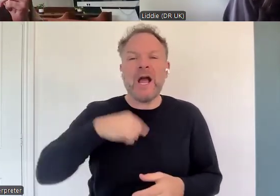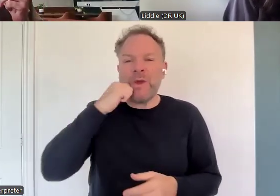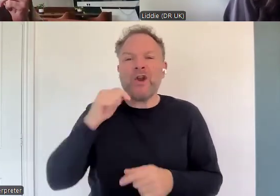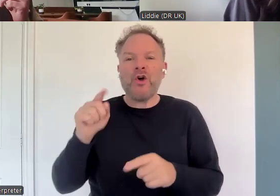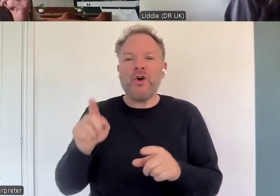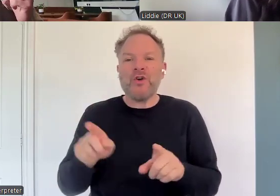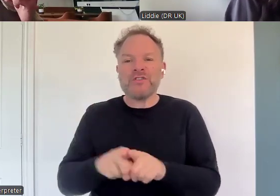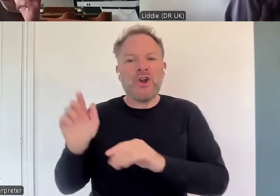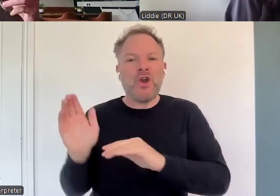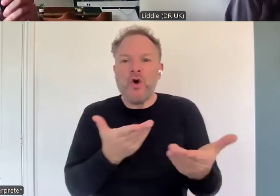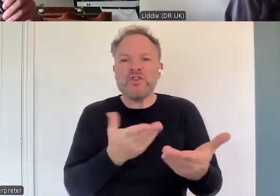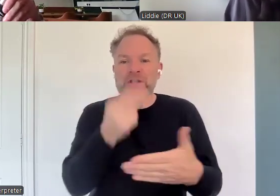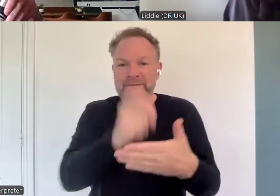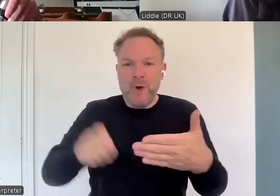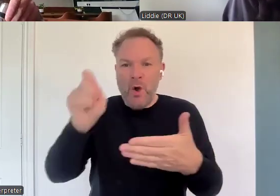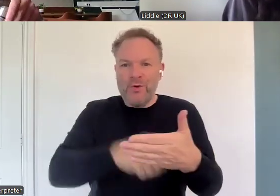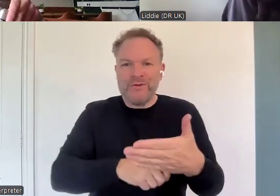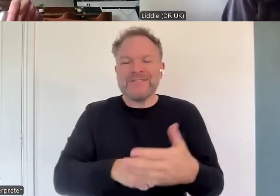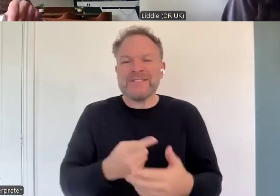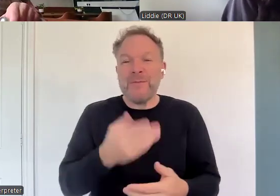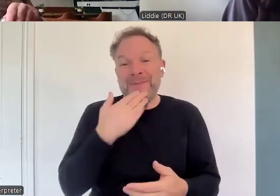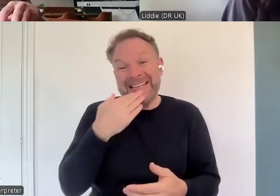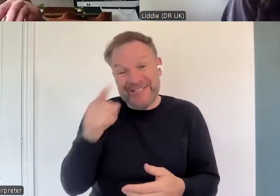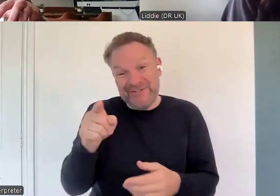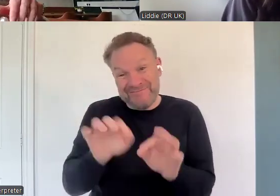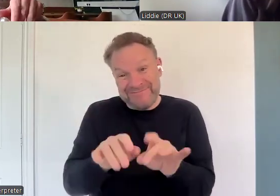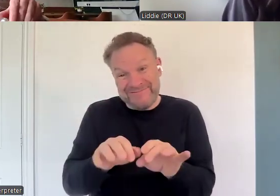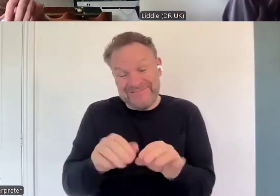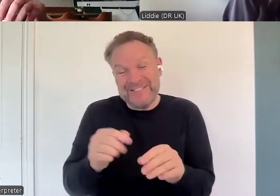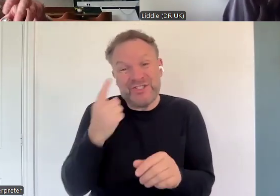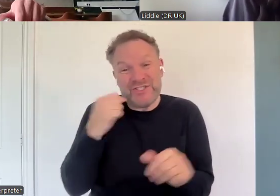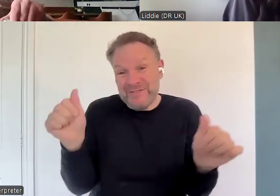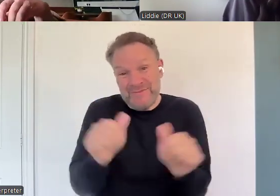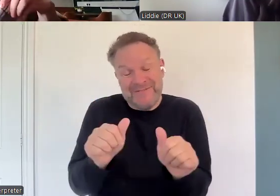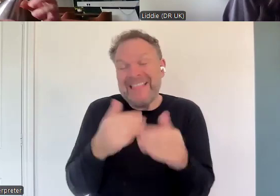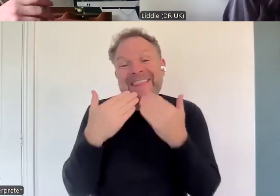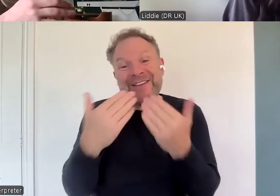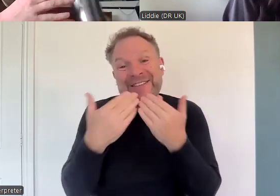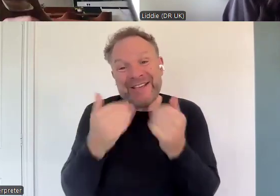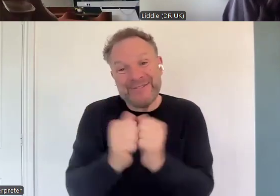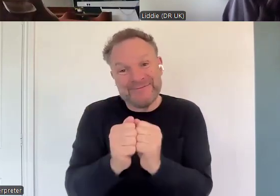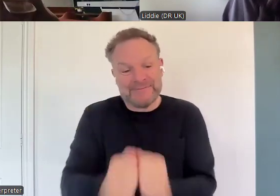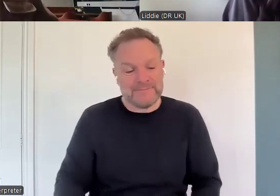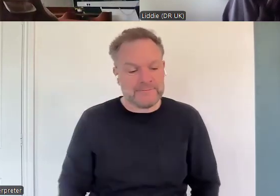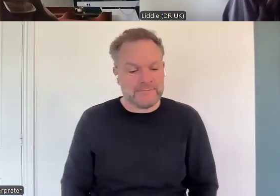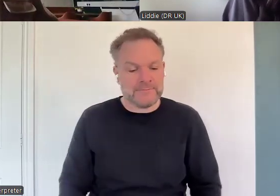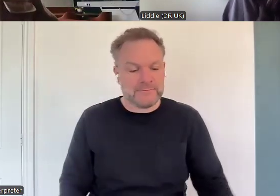at the same time. So if you could take a minute or two just to fill that in, that'd be really great. I'll just launch it a minute.